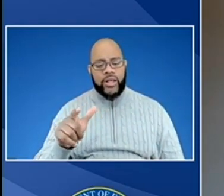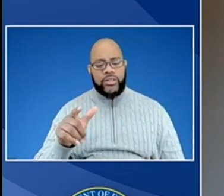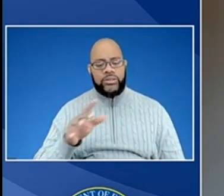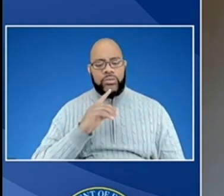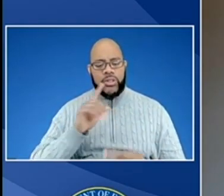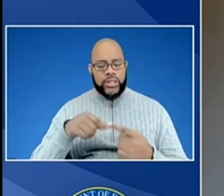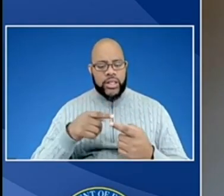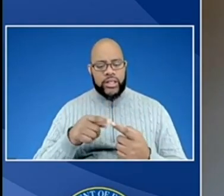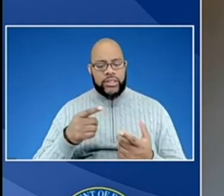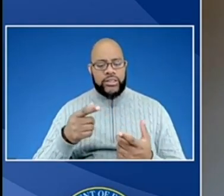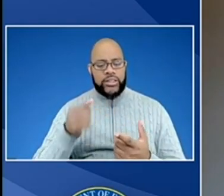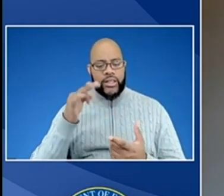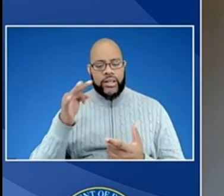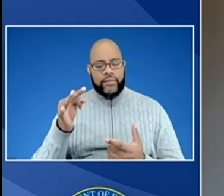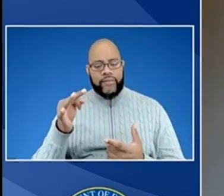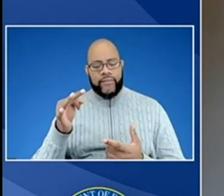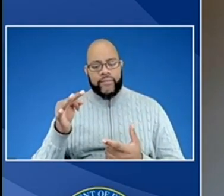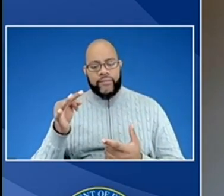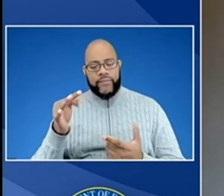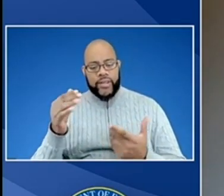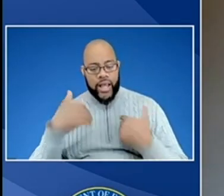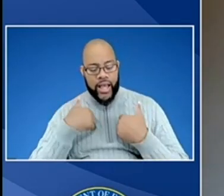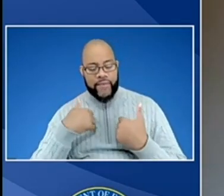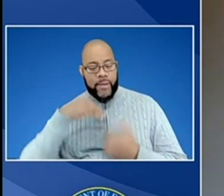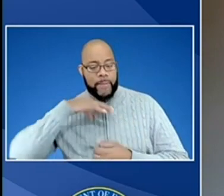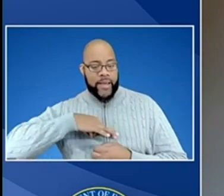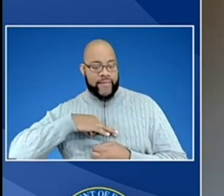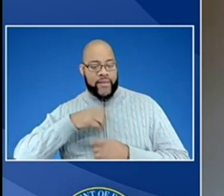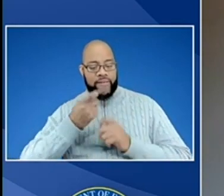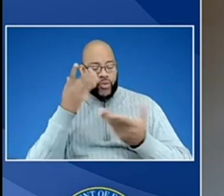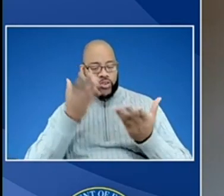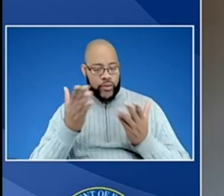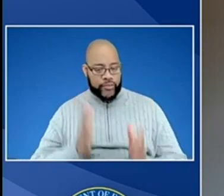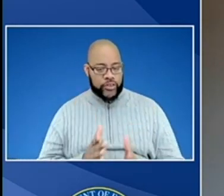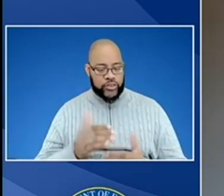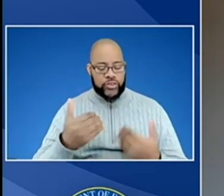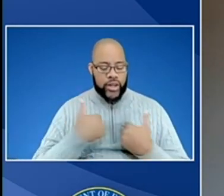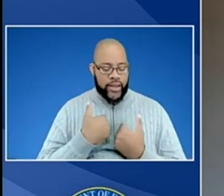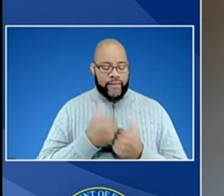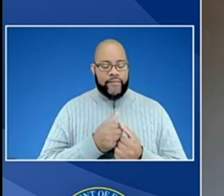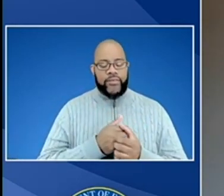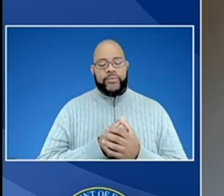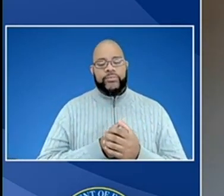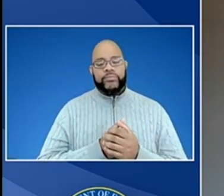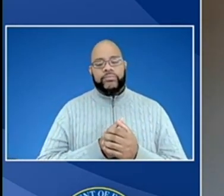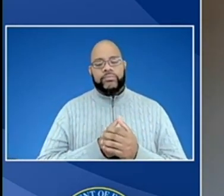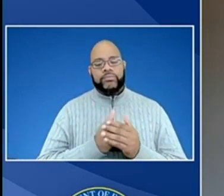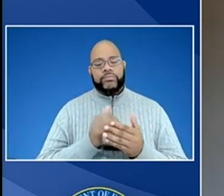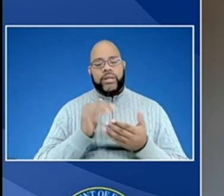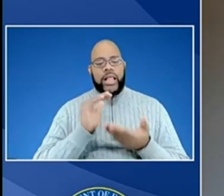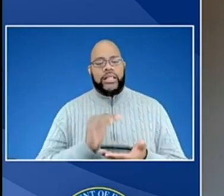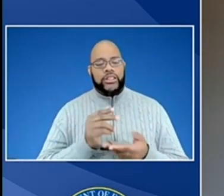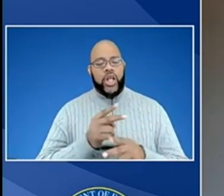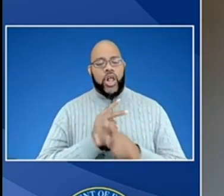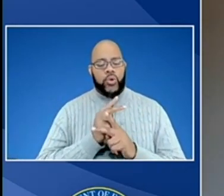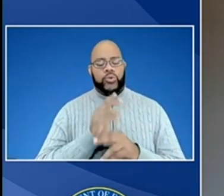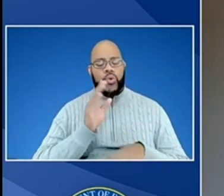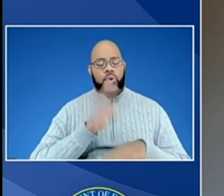to whether or not there would be a benefit for servicers to have less loans on